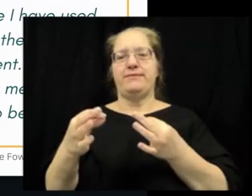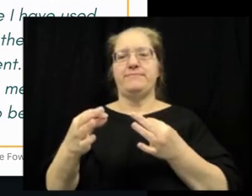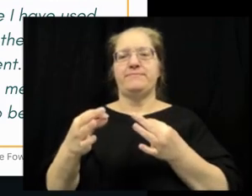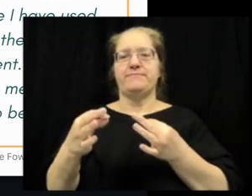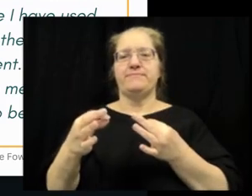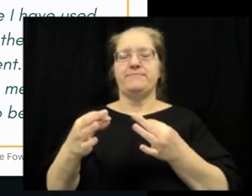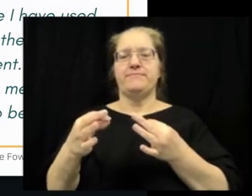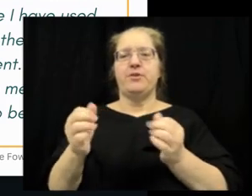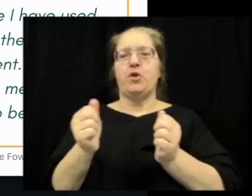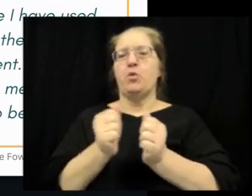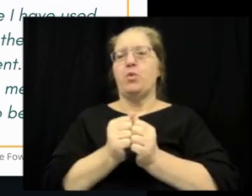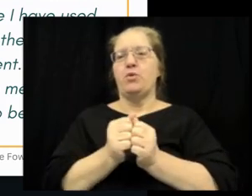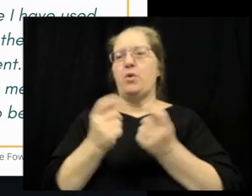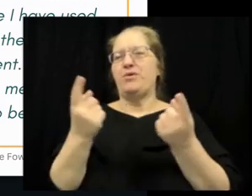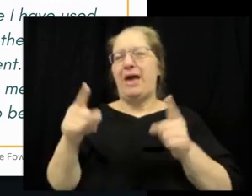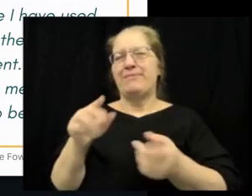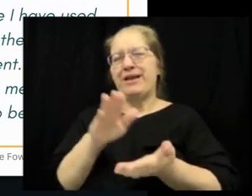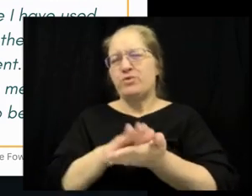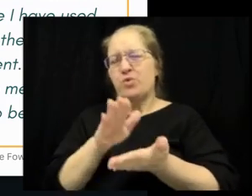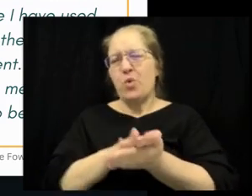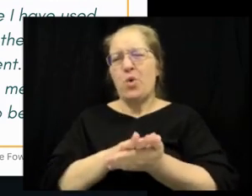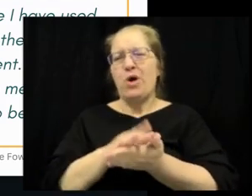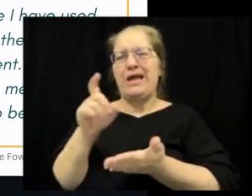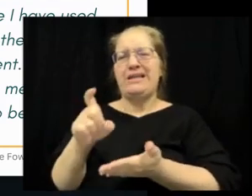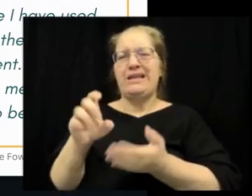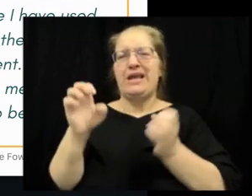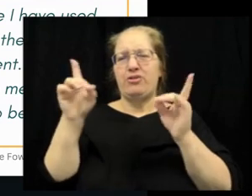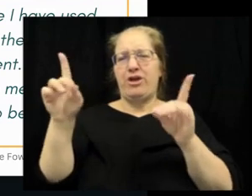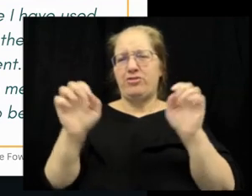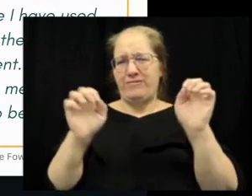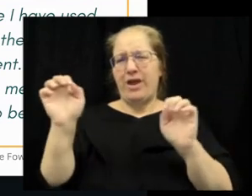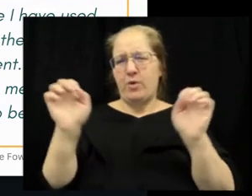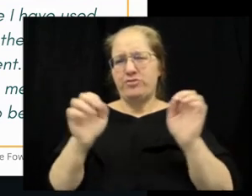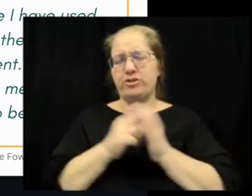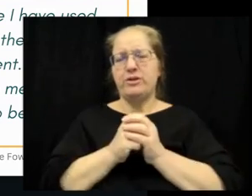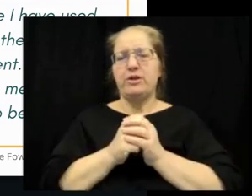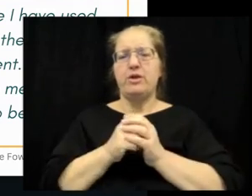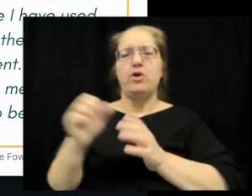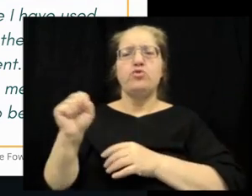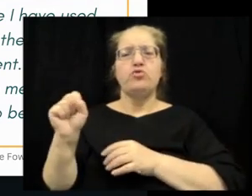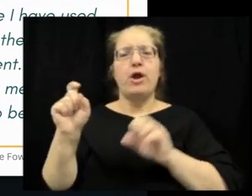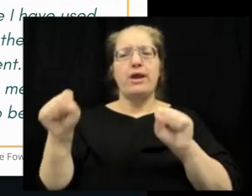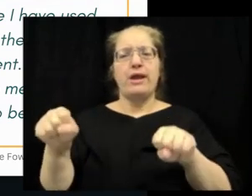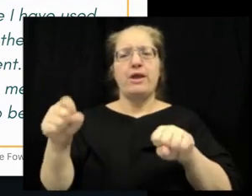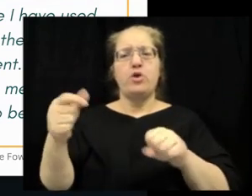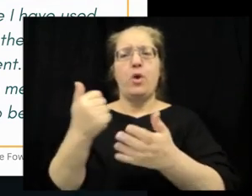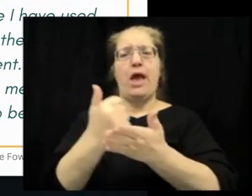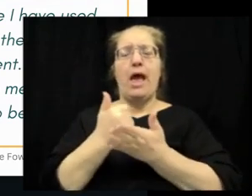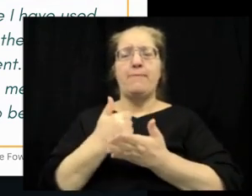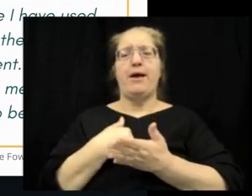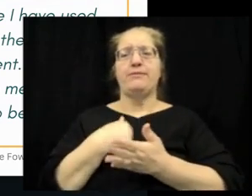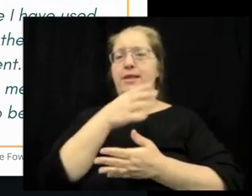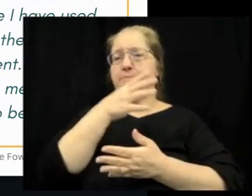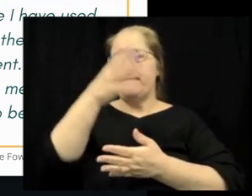alongside, what was going on for her academically and needing to get the educational evaluation. So Sharoya, can you help us as